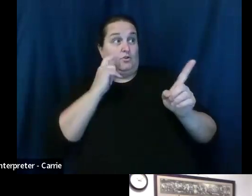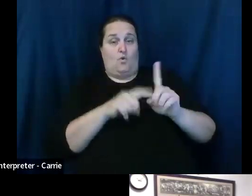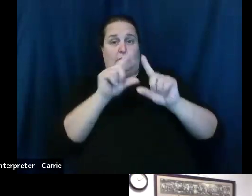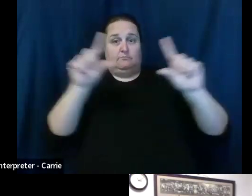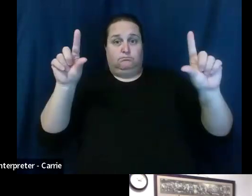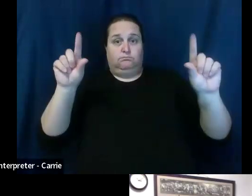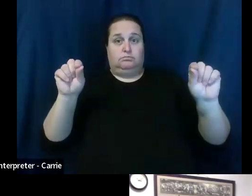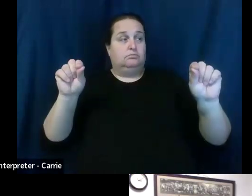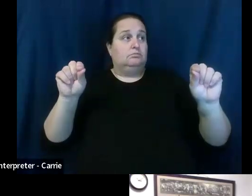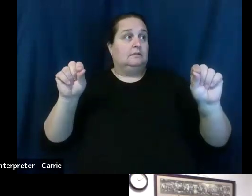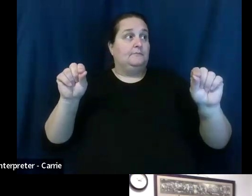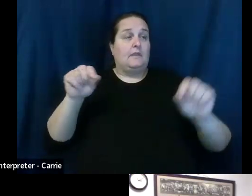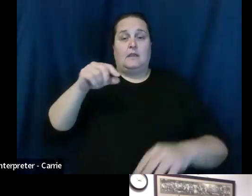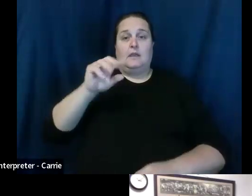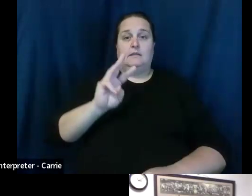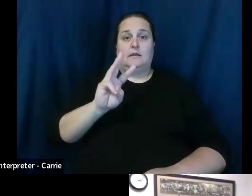to